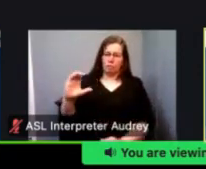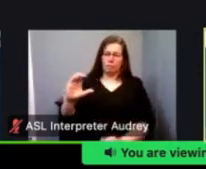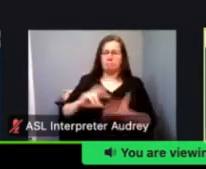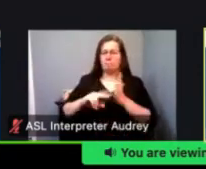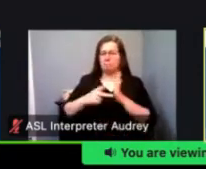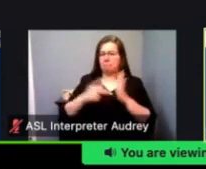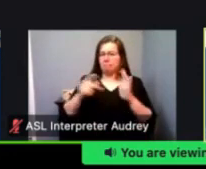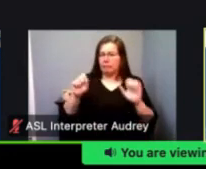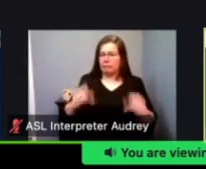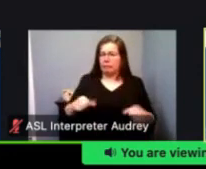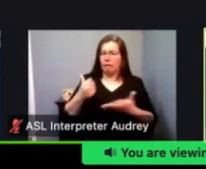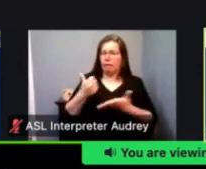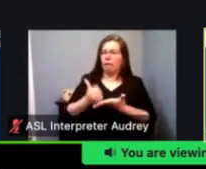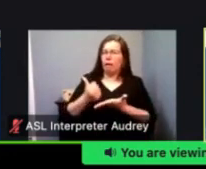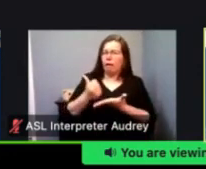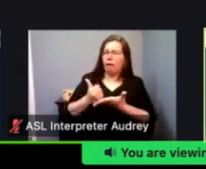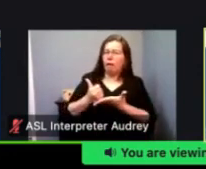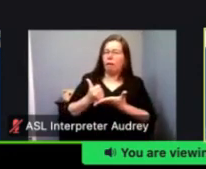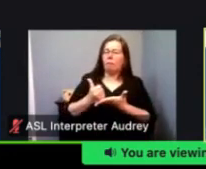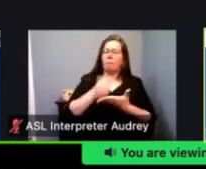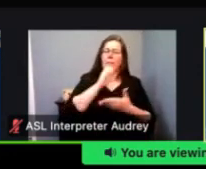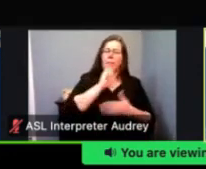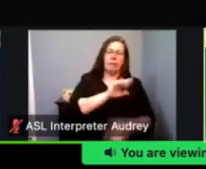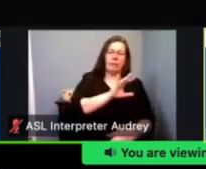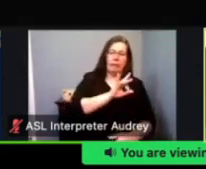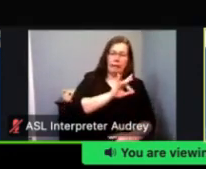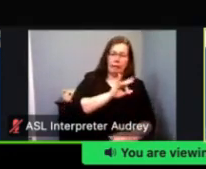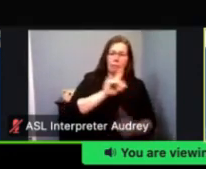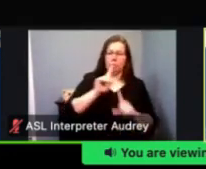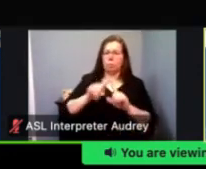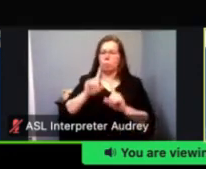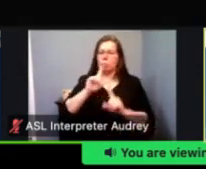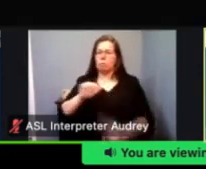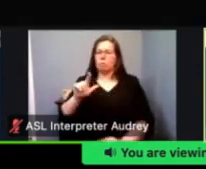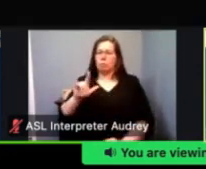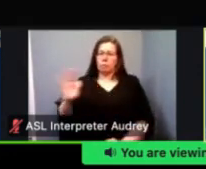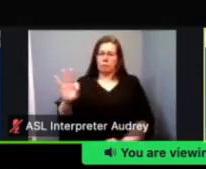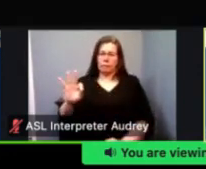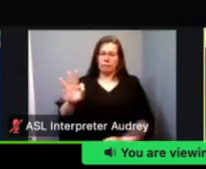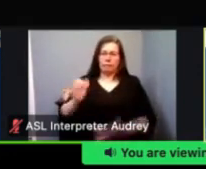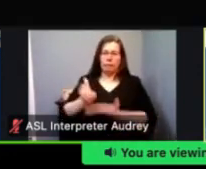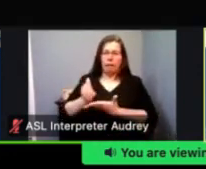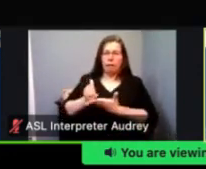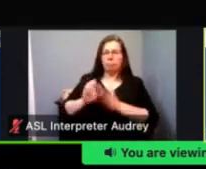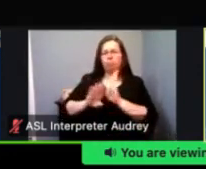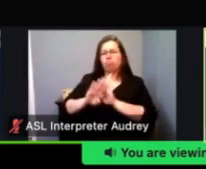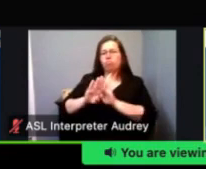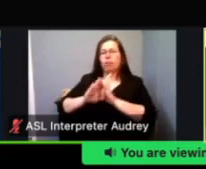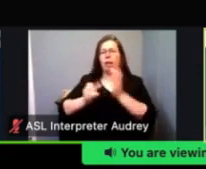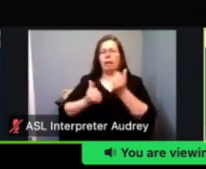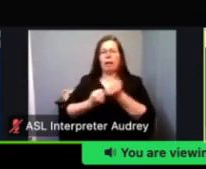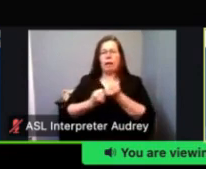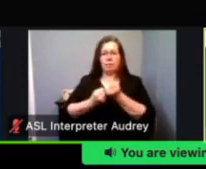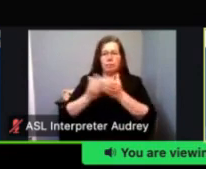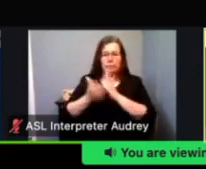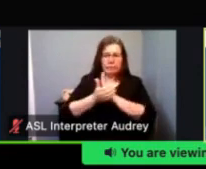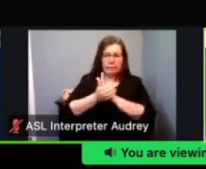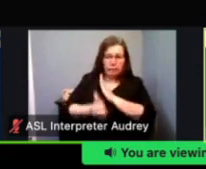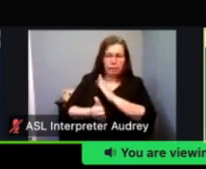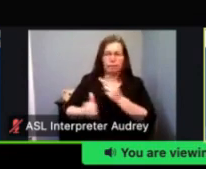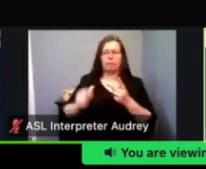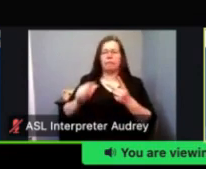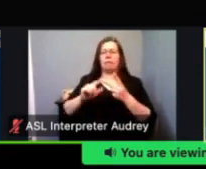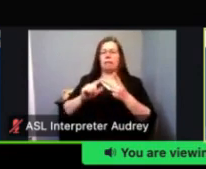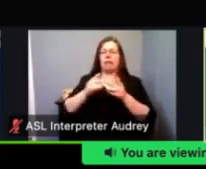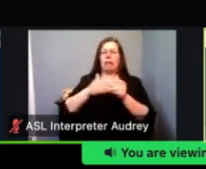help 18 to 26-year-olds with their advocacy skills and leadership skills.